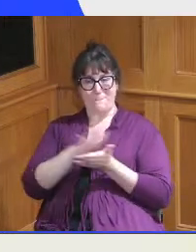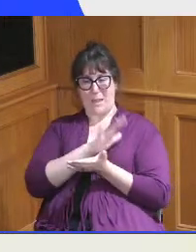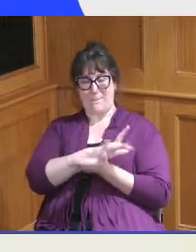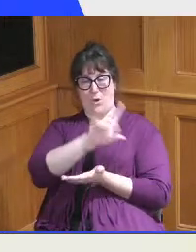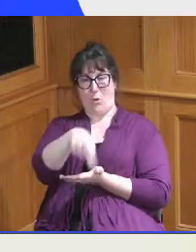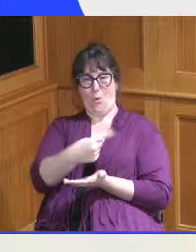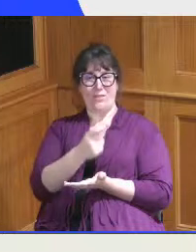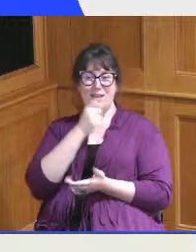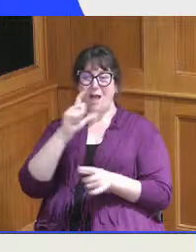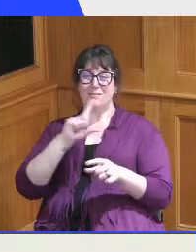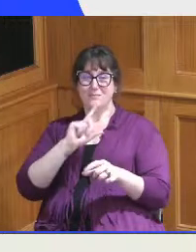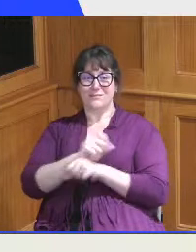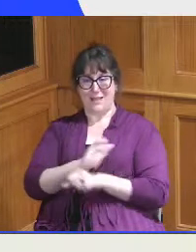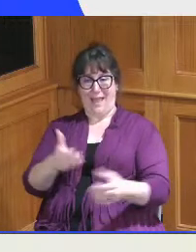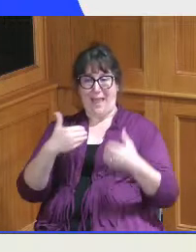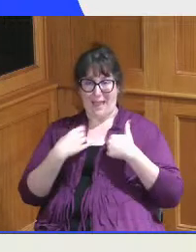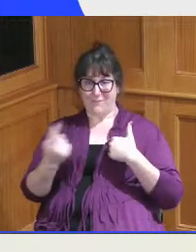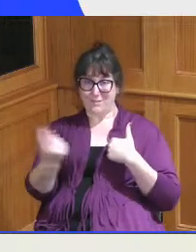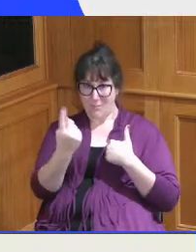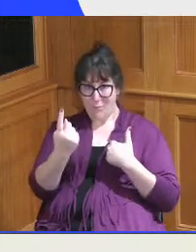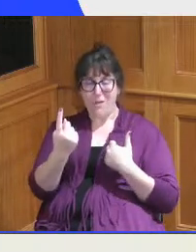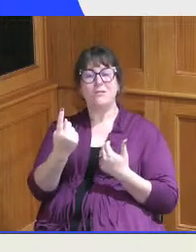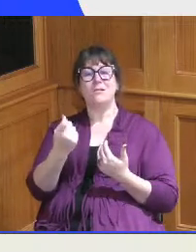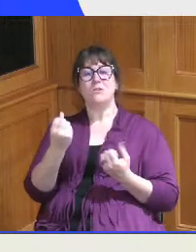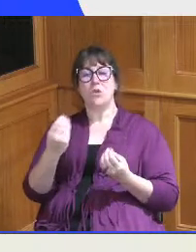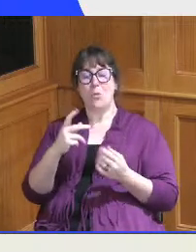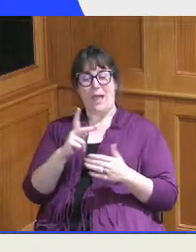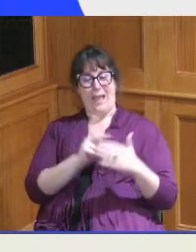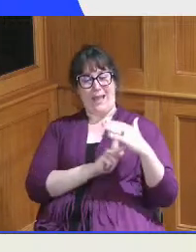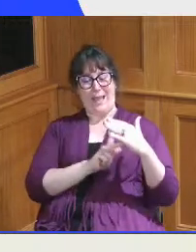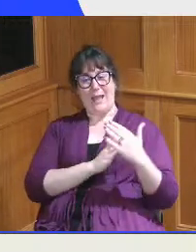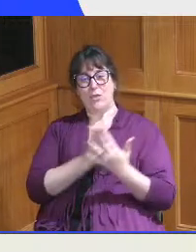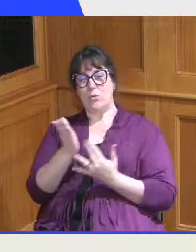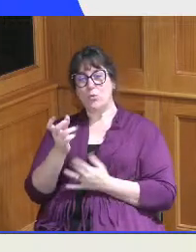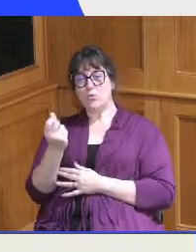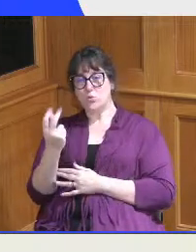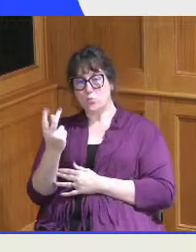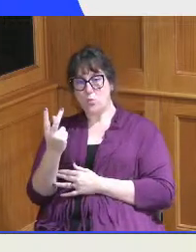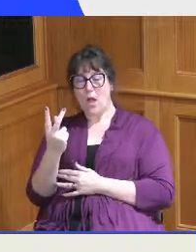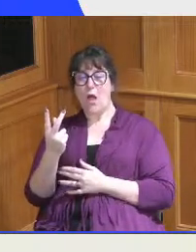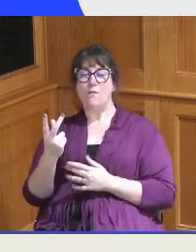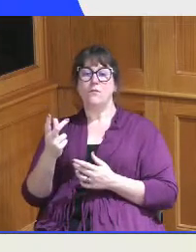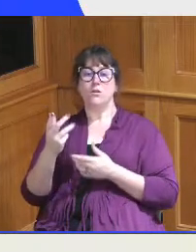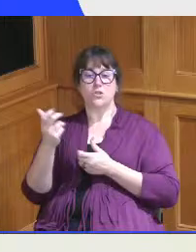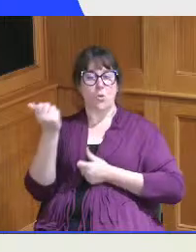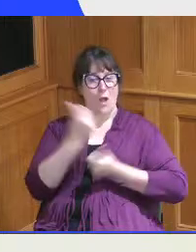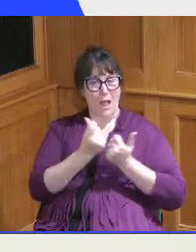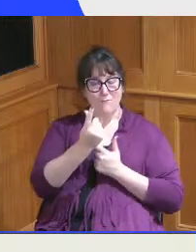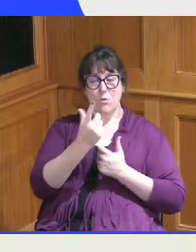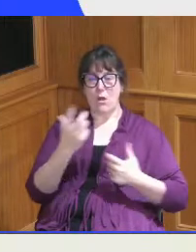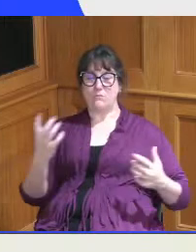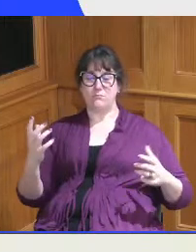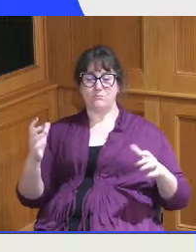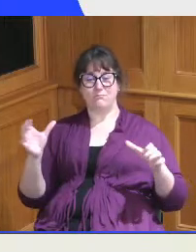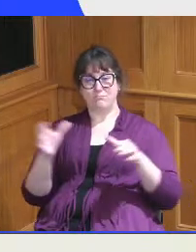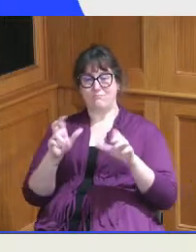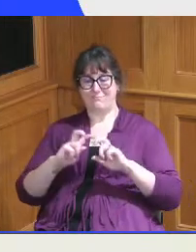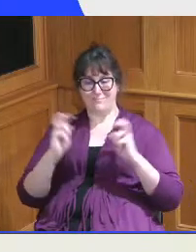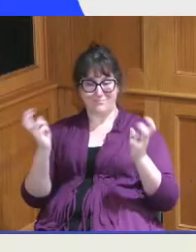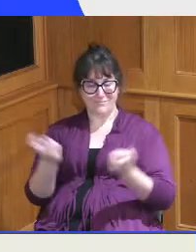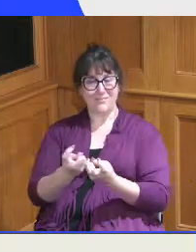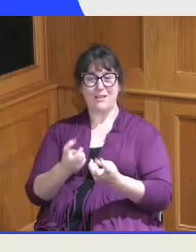that's another thing that we're working on, trying to create a K-12 foster care coalition to bring everyone to the table and have that stirred by youth